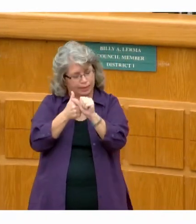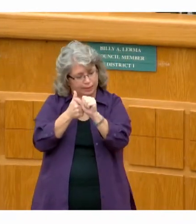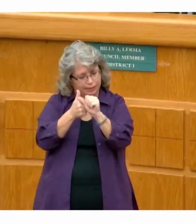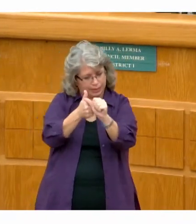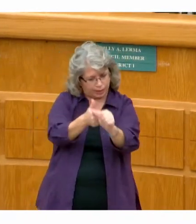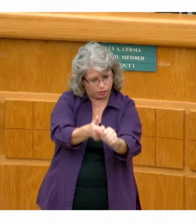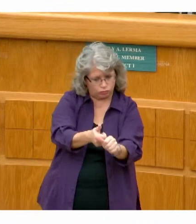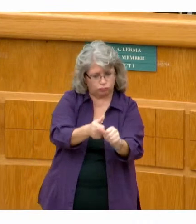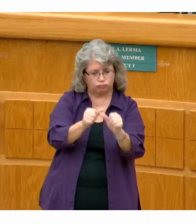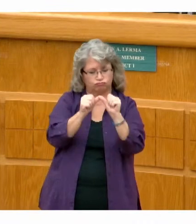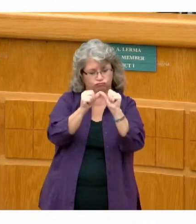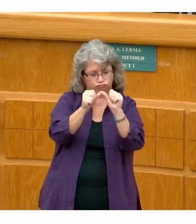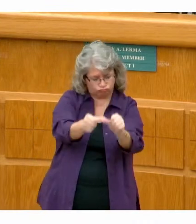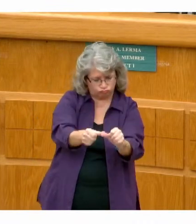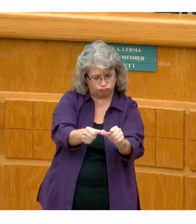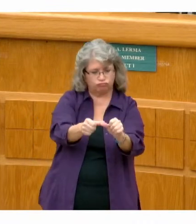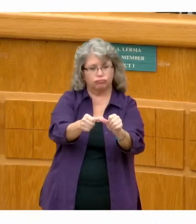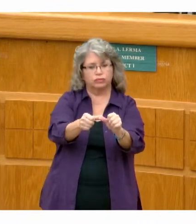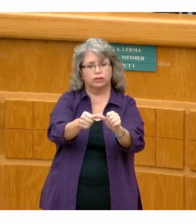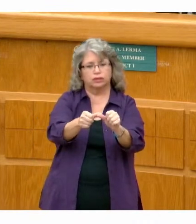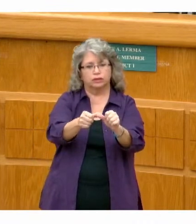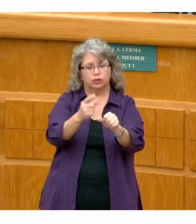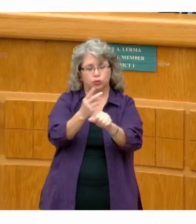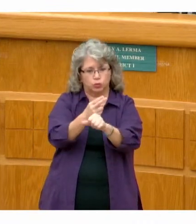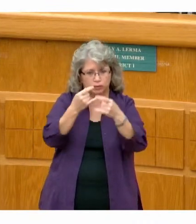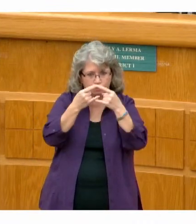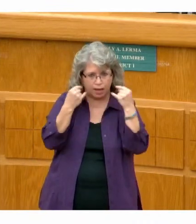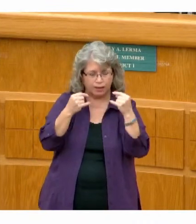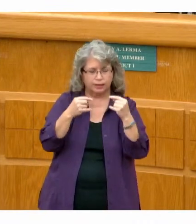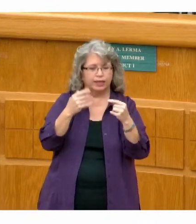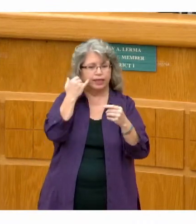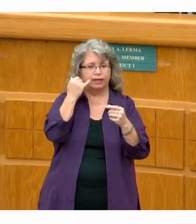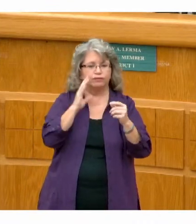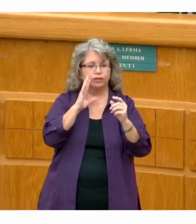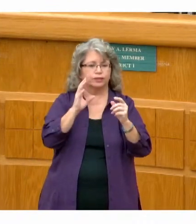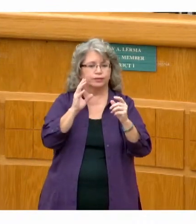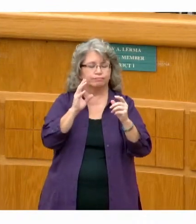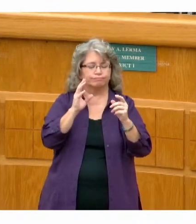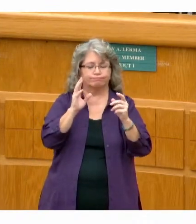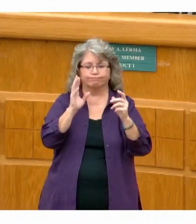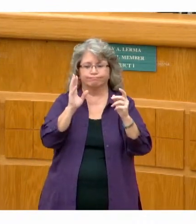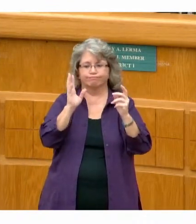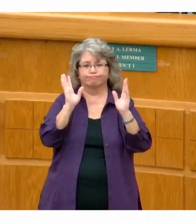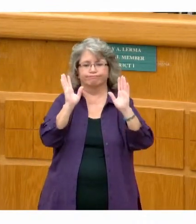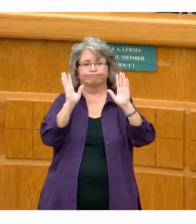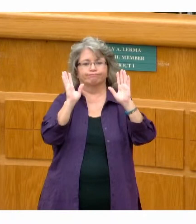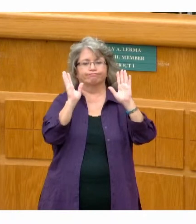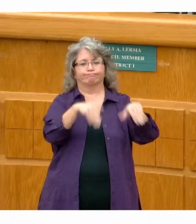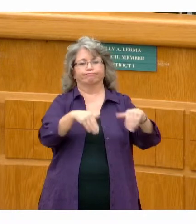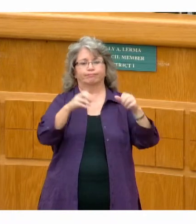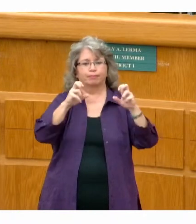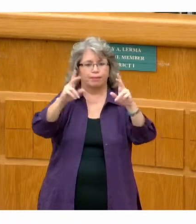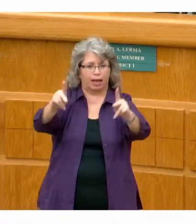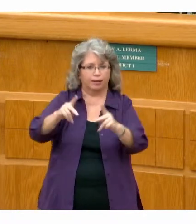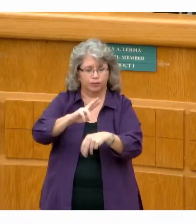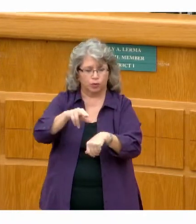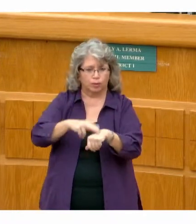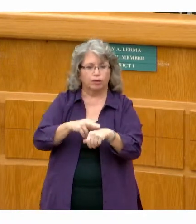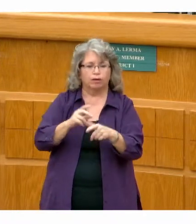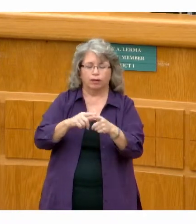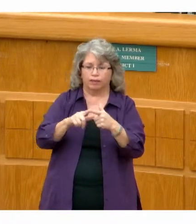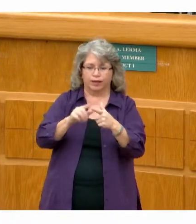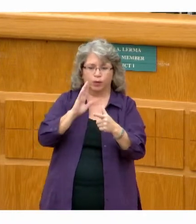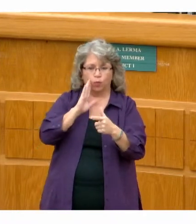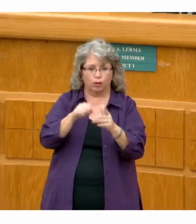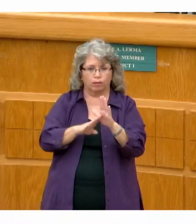the transmission, because otherwise going back to normal prolongs the wave and it'll make it wider and not come down as fast. And